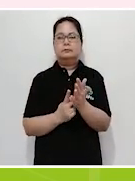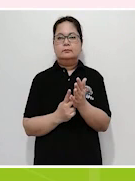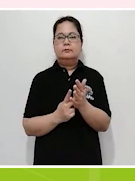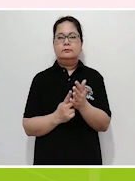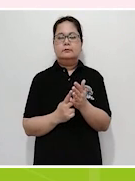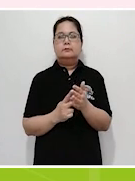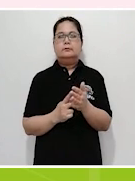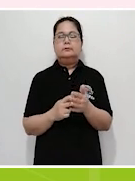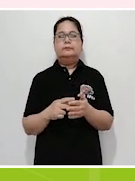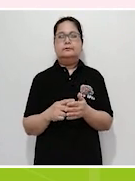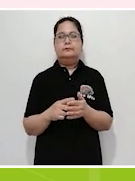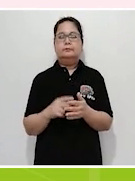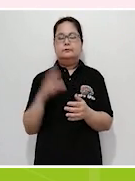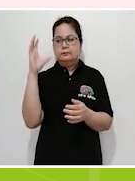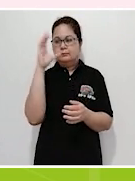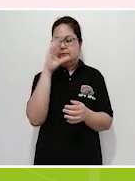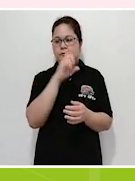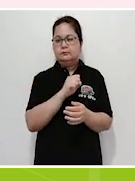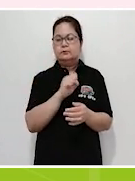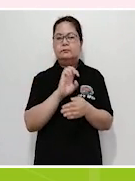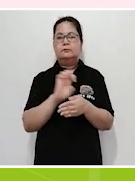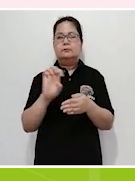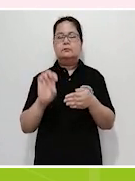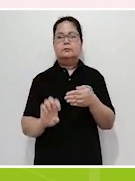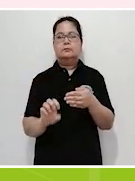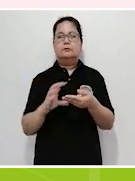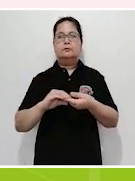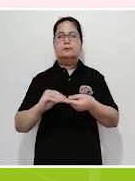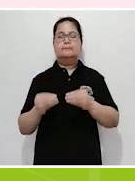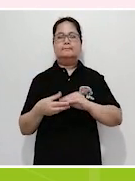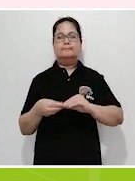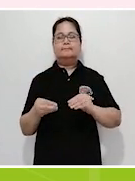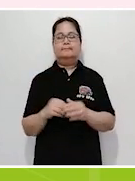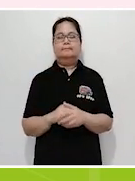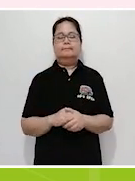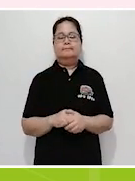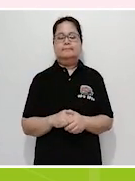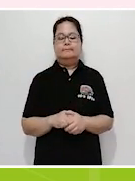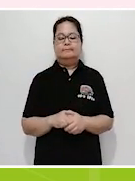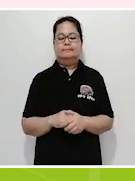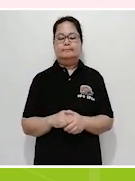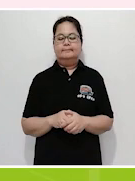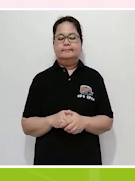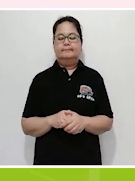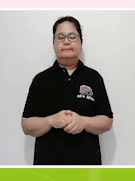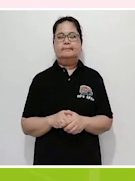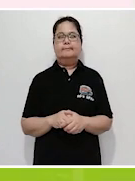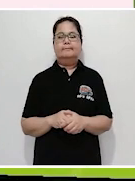For the last part, can you guess what happened at the end of the story?